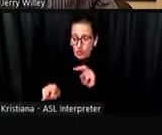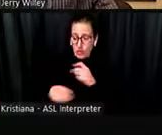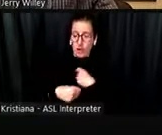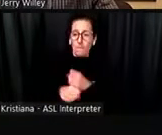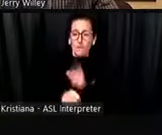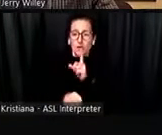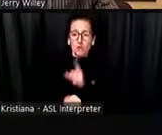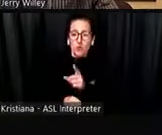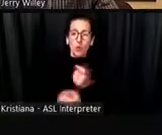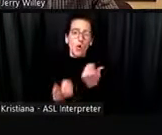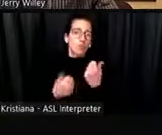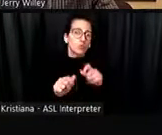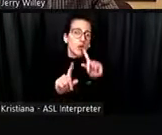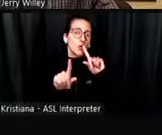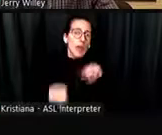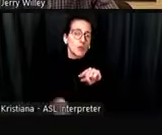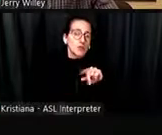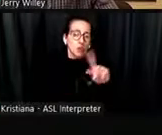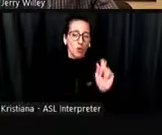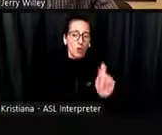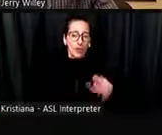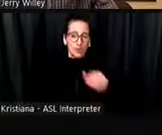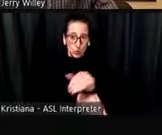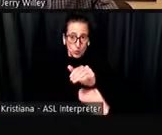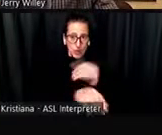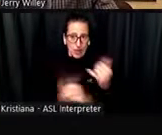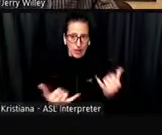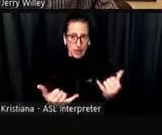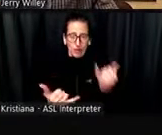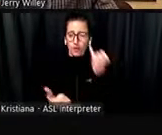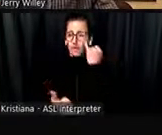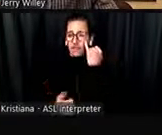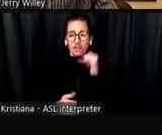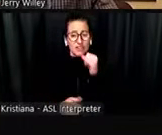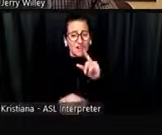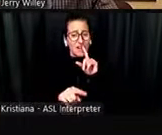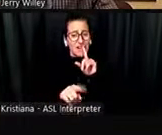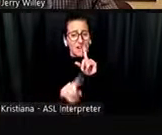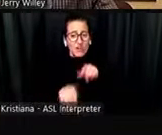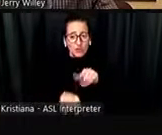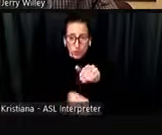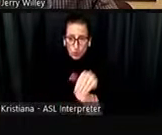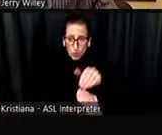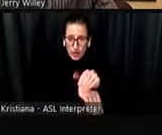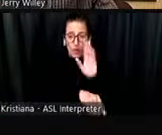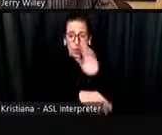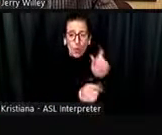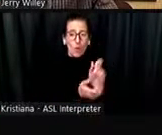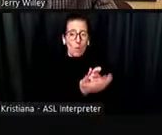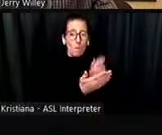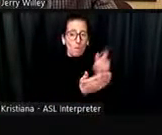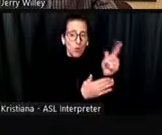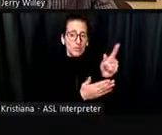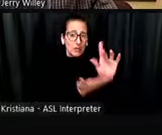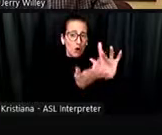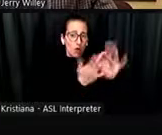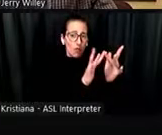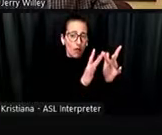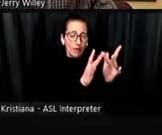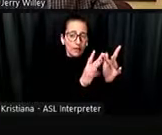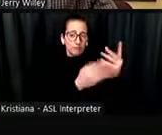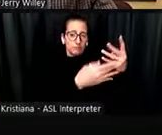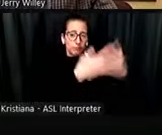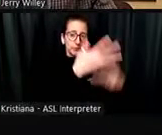and if not, it will be posted on the Q&A. The second thing, I wanted to remind you, be thinking about questions you might